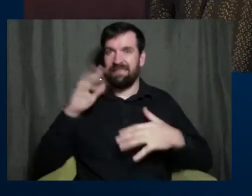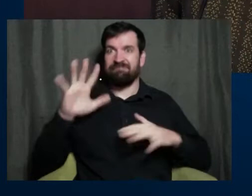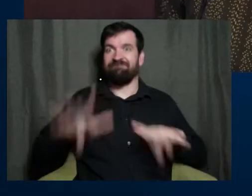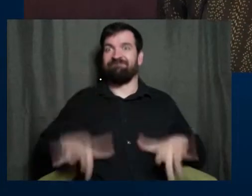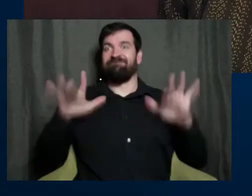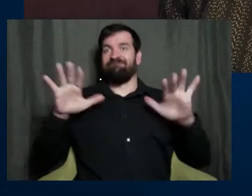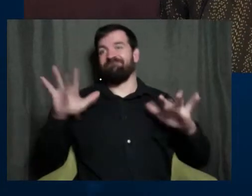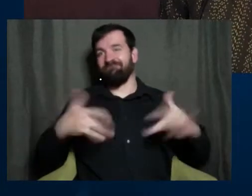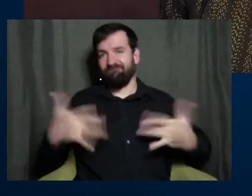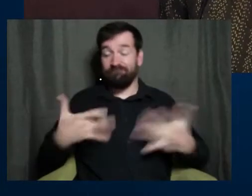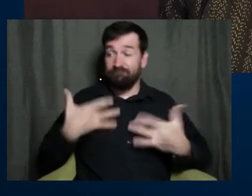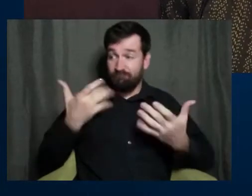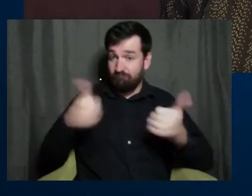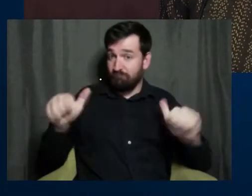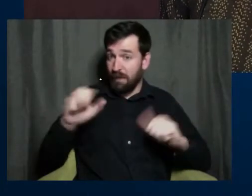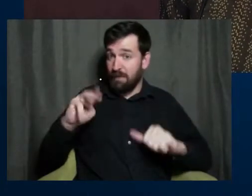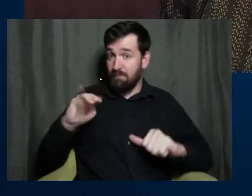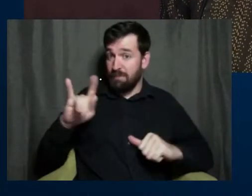Any on the line today?